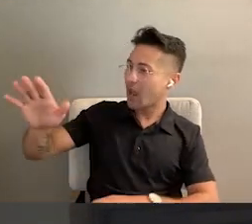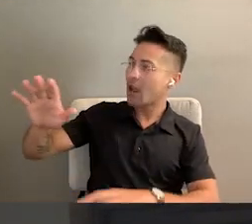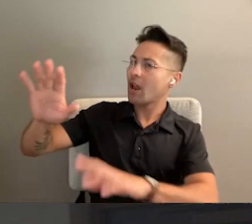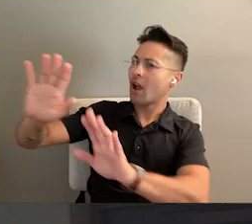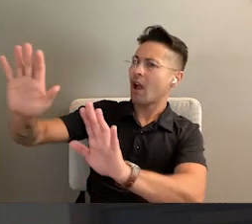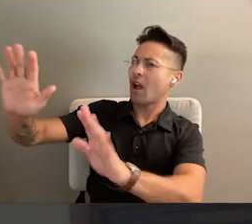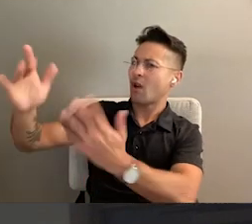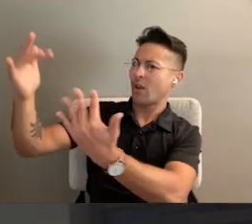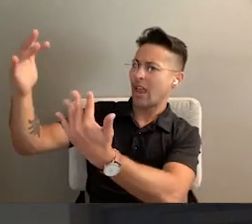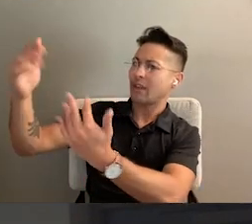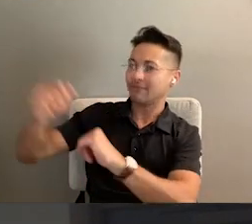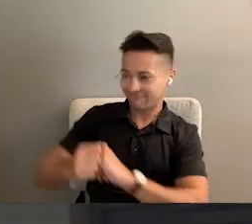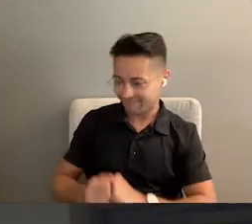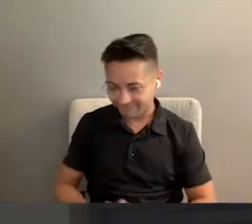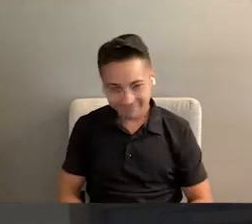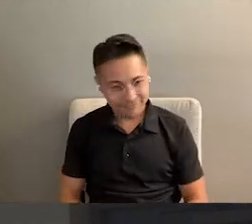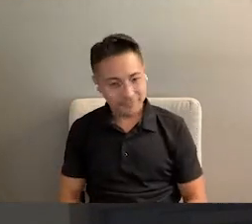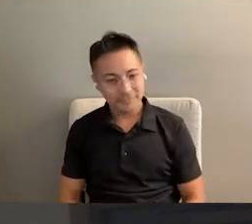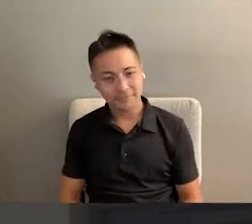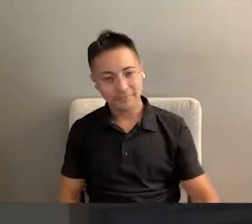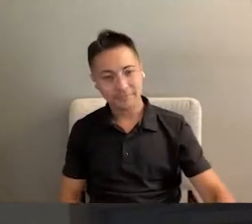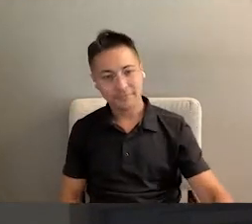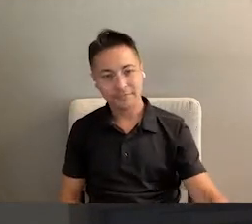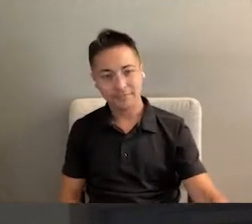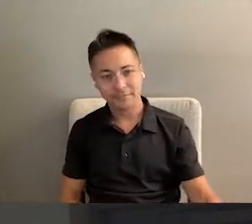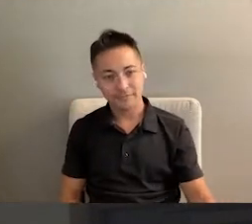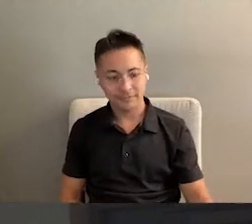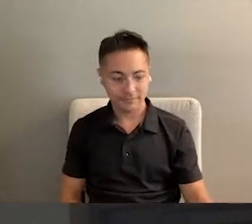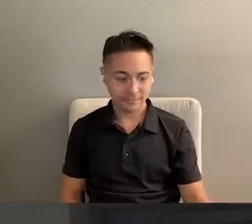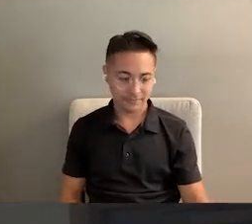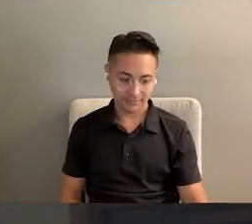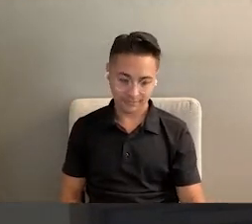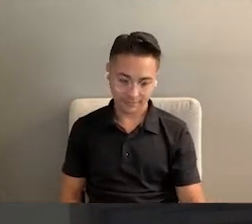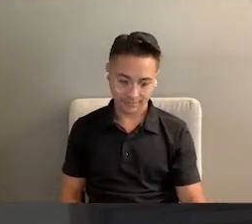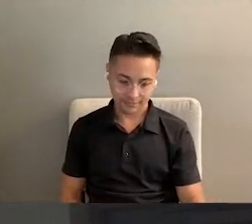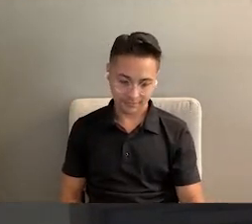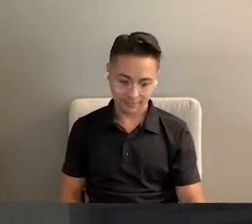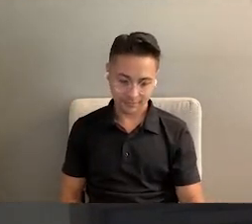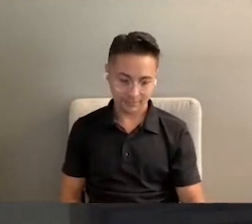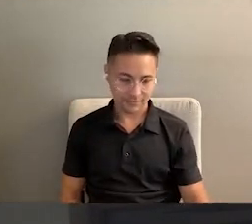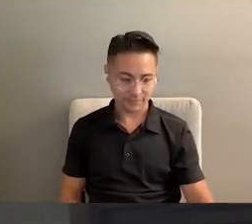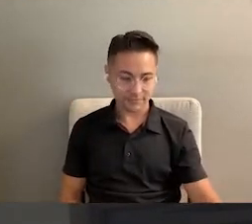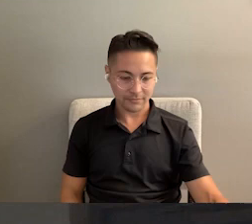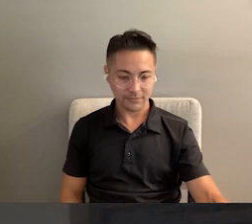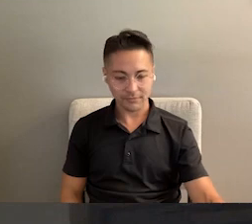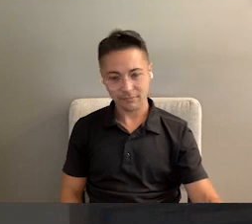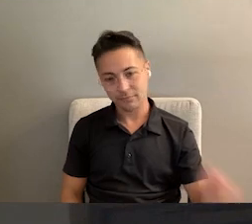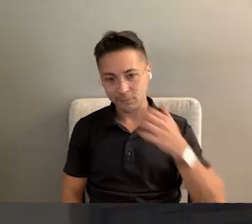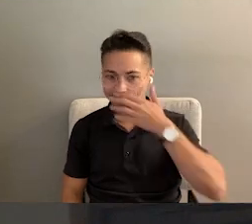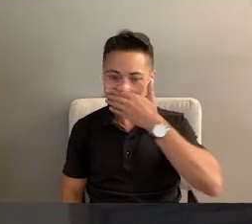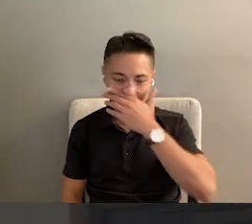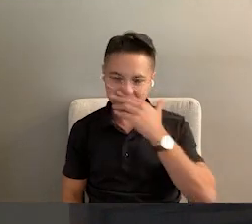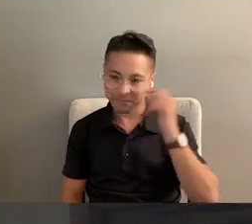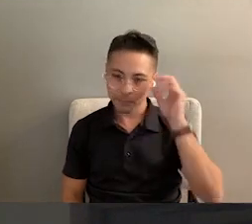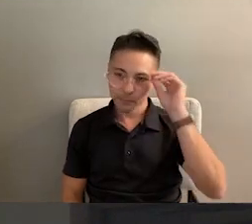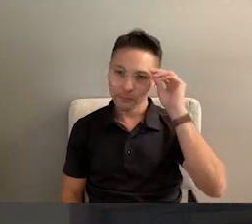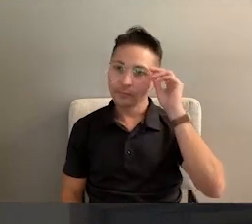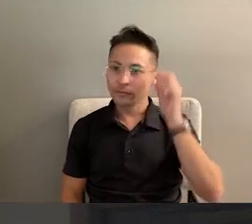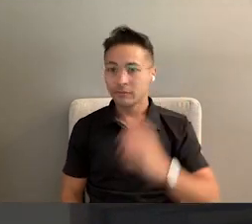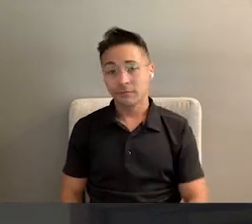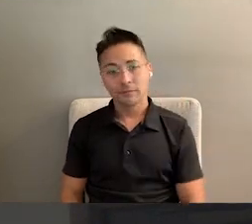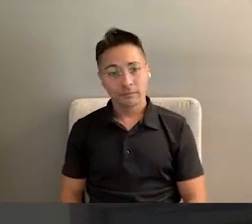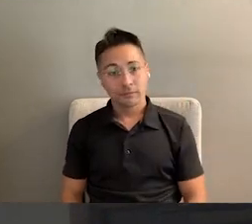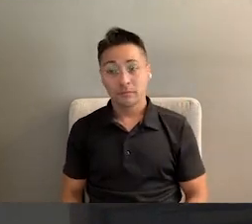You will be notified, and you will have a chance to say, no, wait. I have a question. Yes. I was wondering, I heard y'all gonna be having